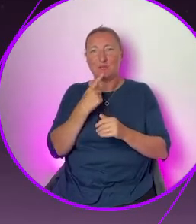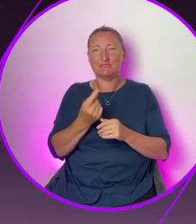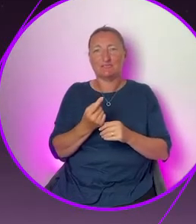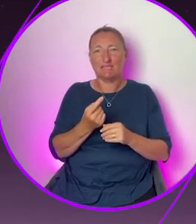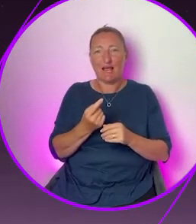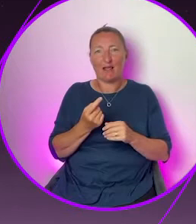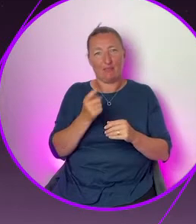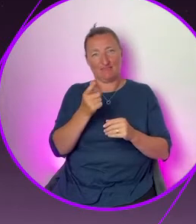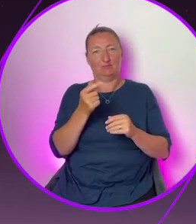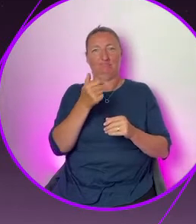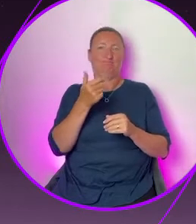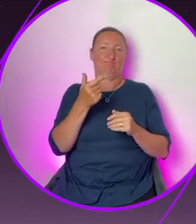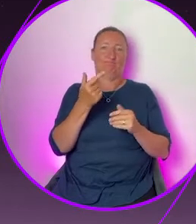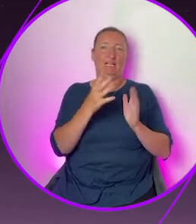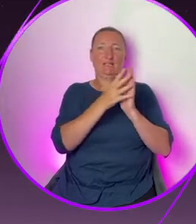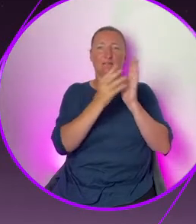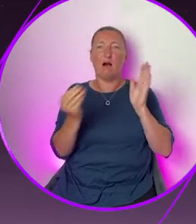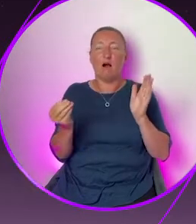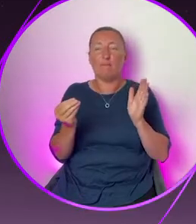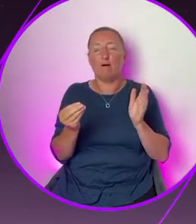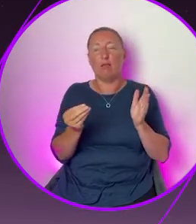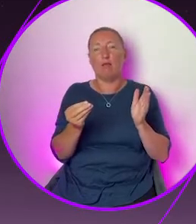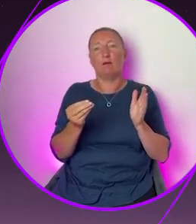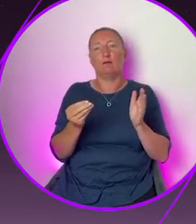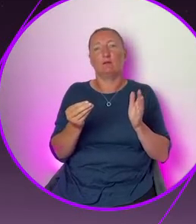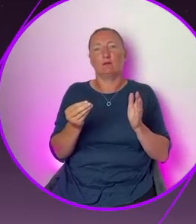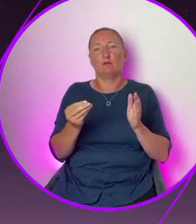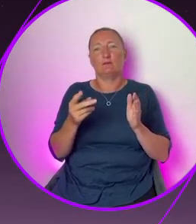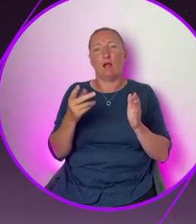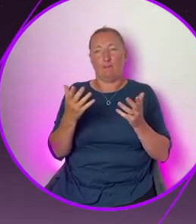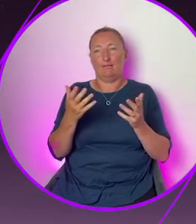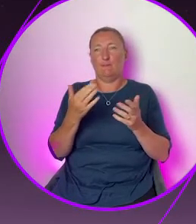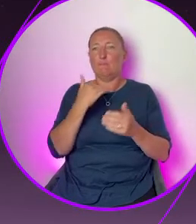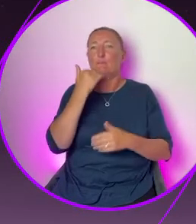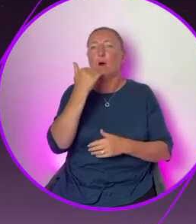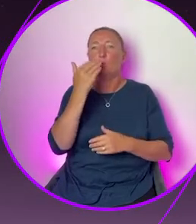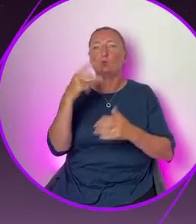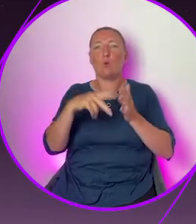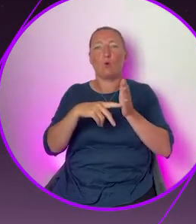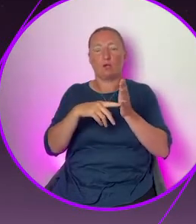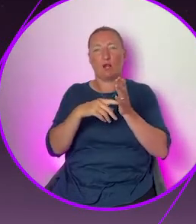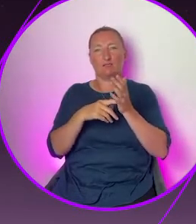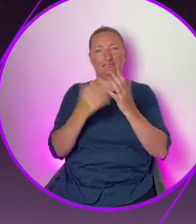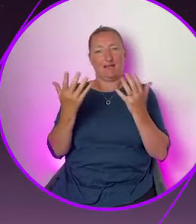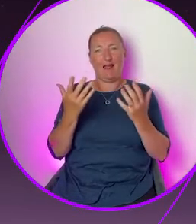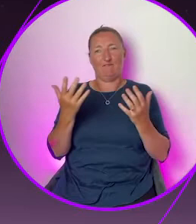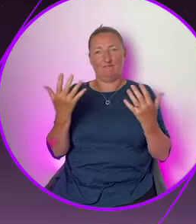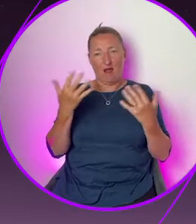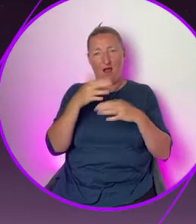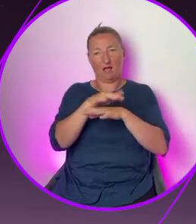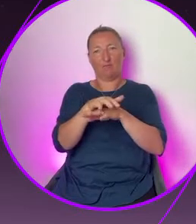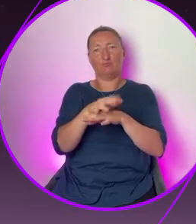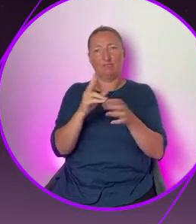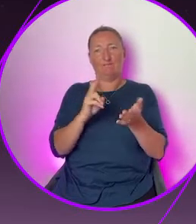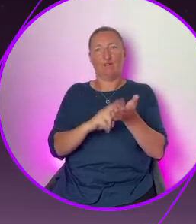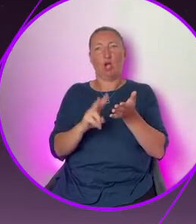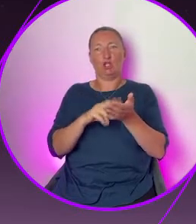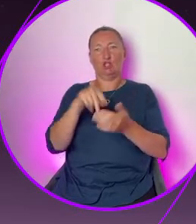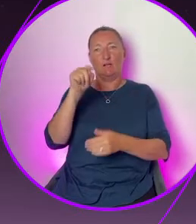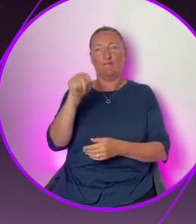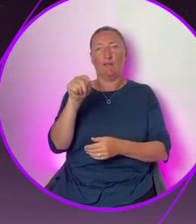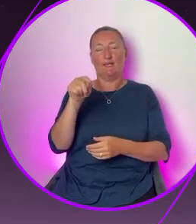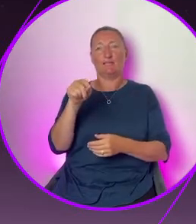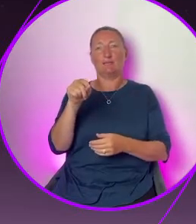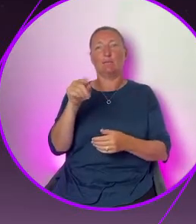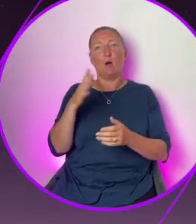and probably most organizations will have hybridized versions of these. But I think what we wanted to emphasize with UX of